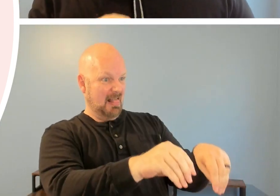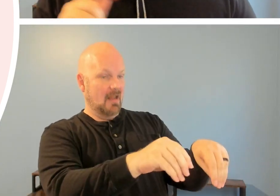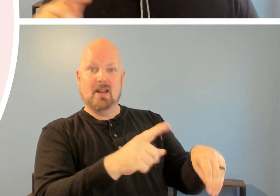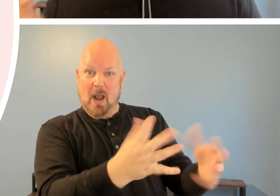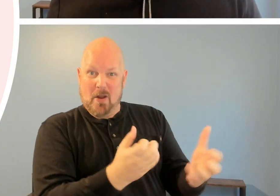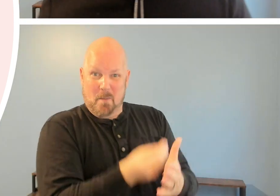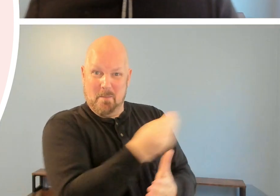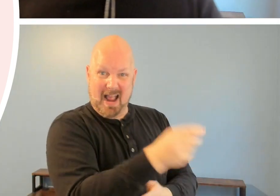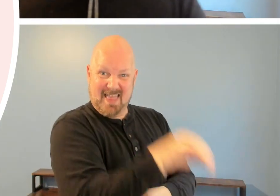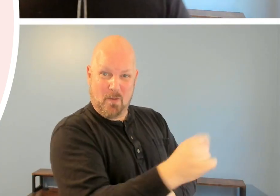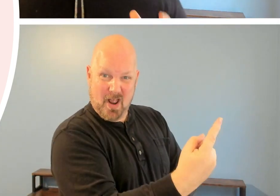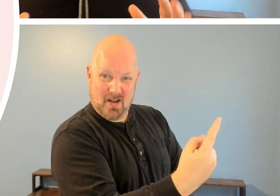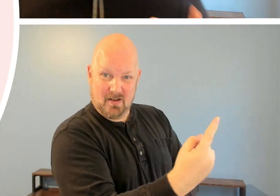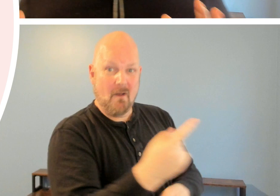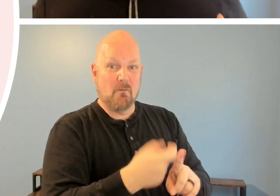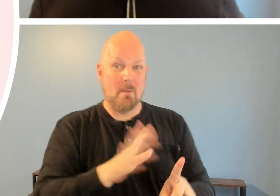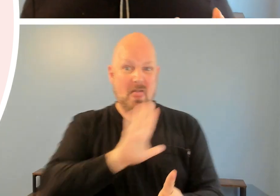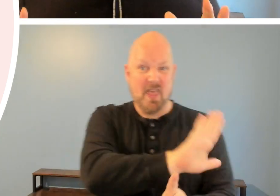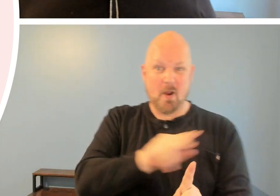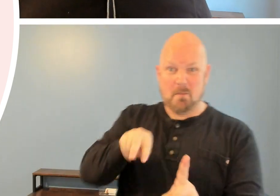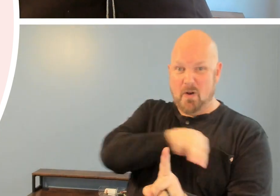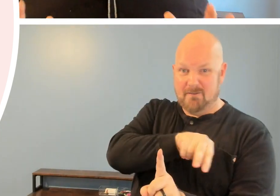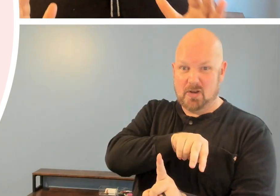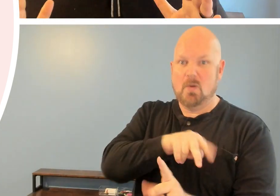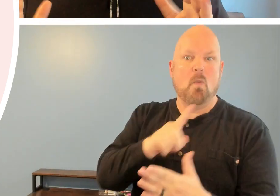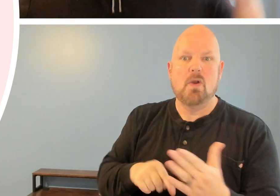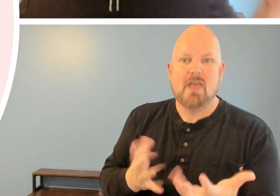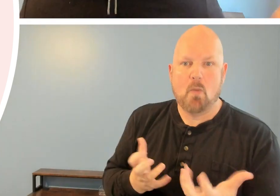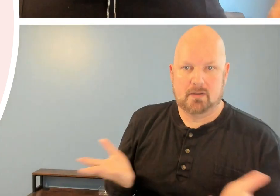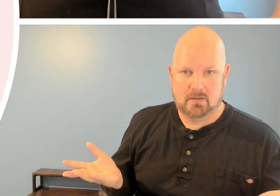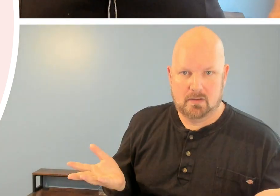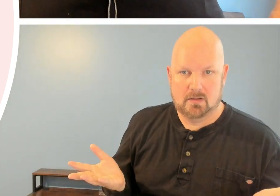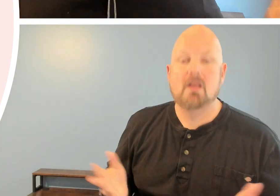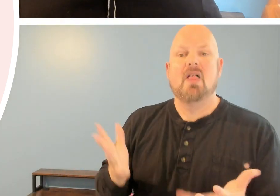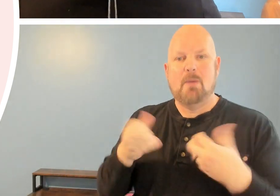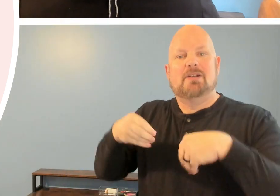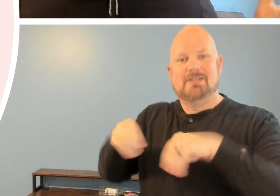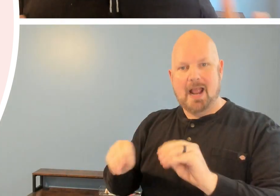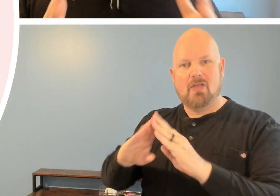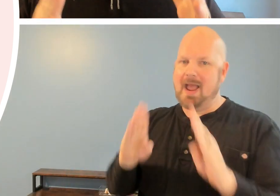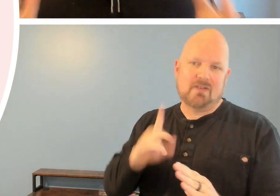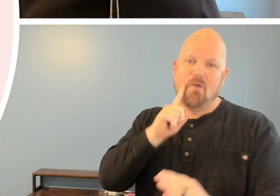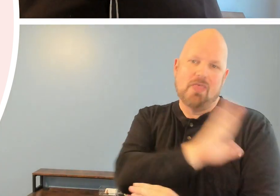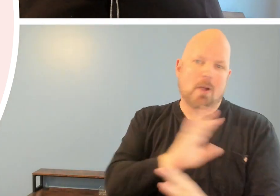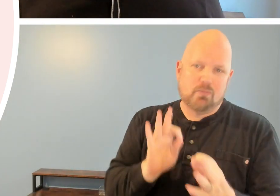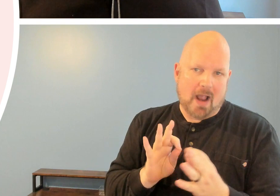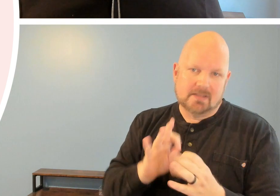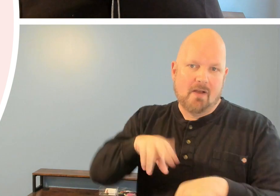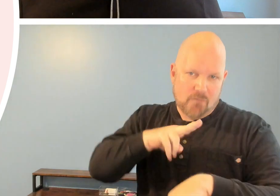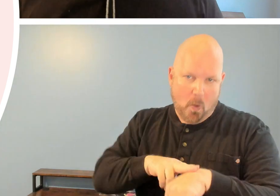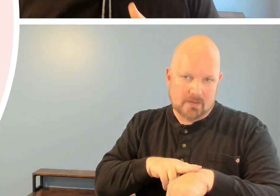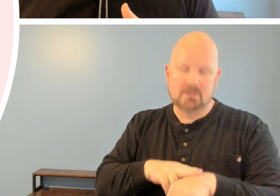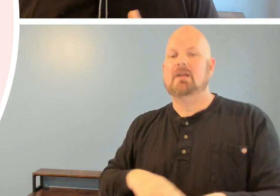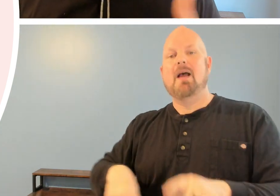of view, from the seller's perspective, right? They're wanting to sell the house for, the price that they want to get for as quickly as